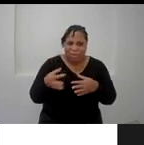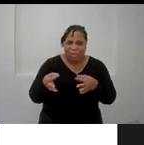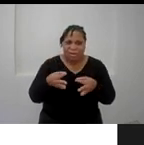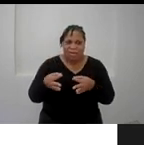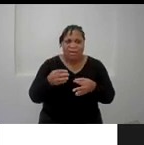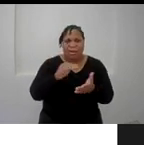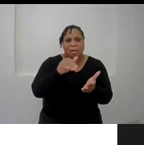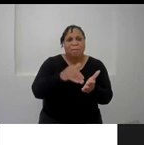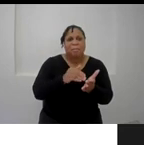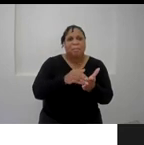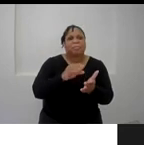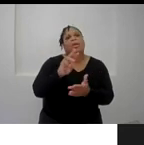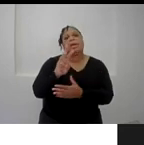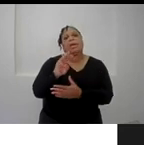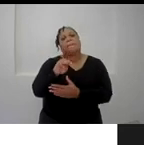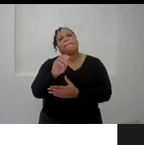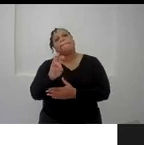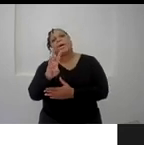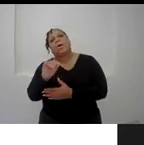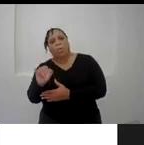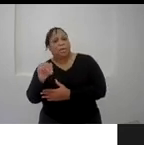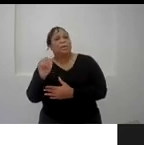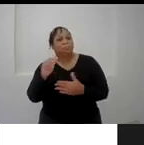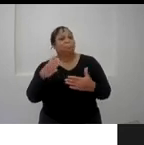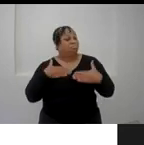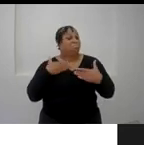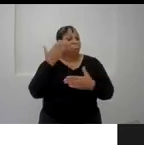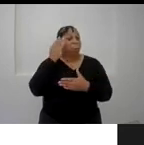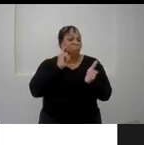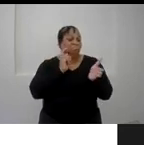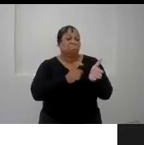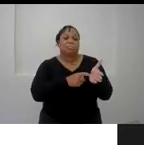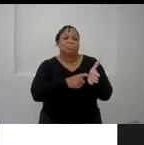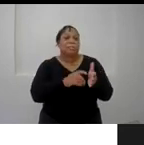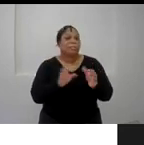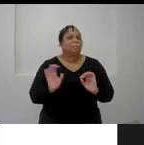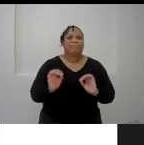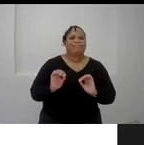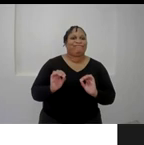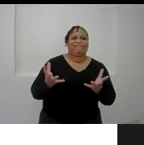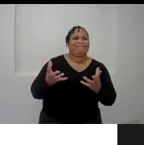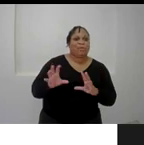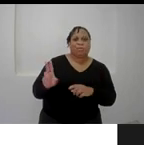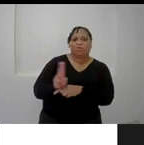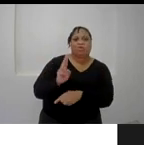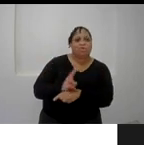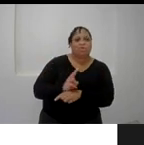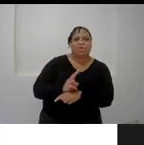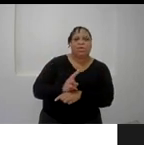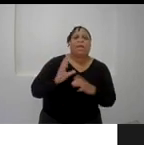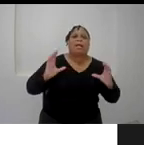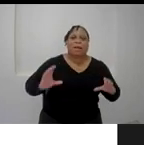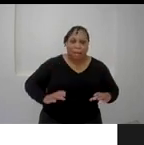Institute, it's always been service user. So I'm glad that I can note that is no longer what people want to be referred to. Client it